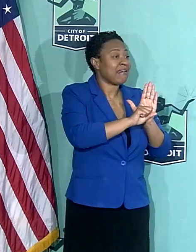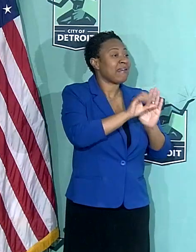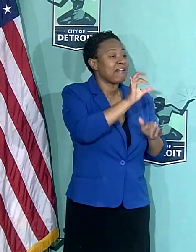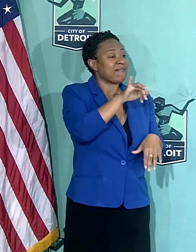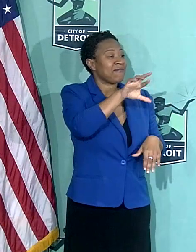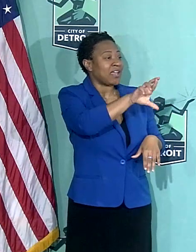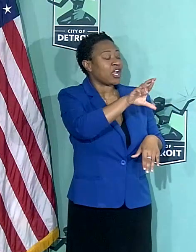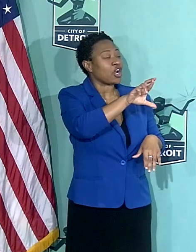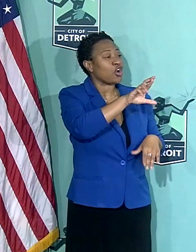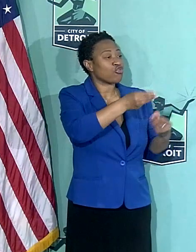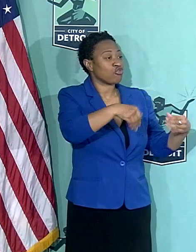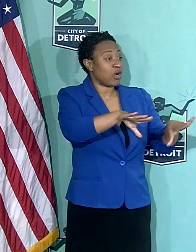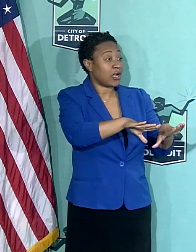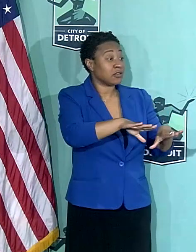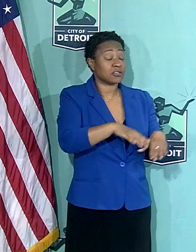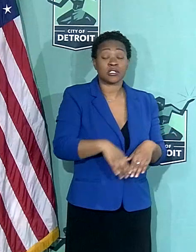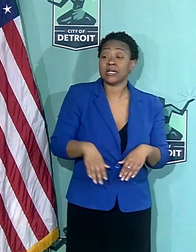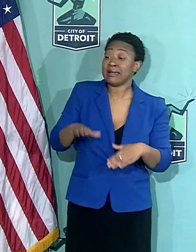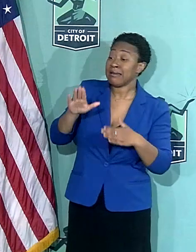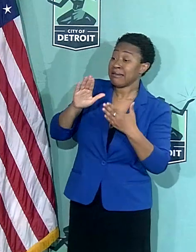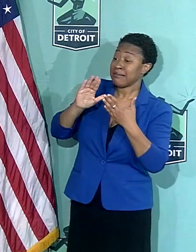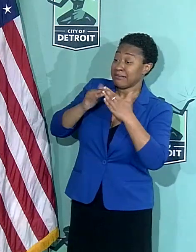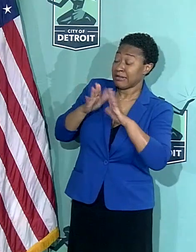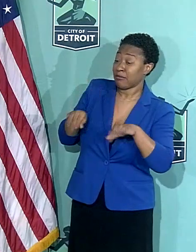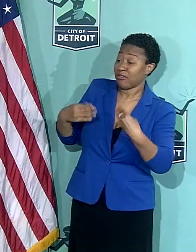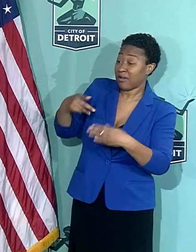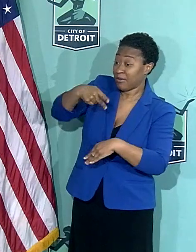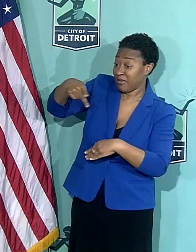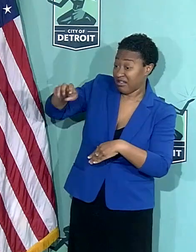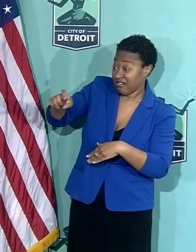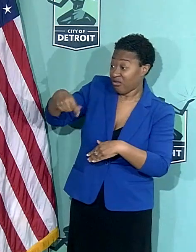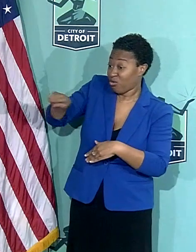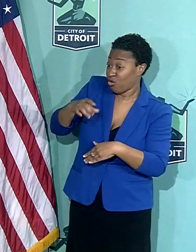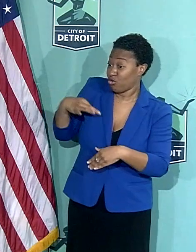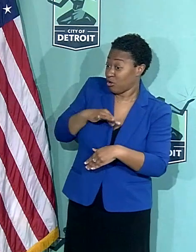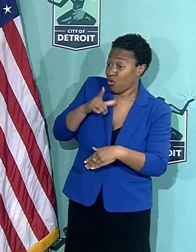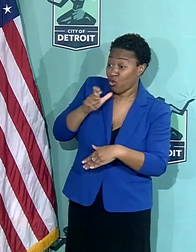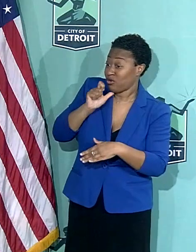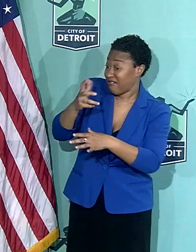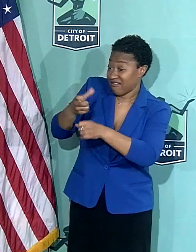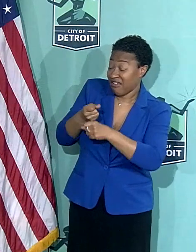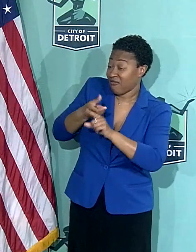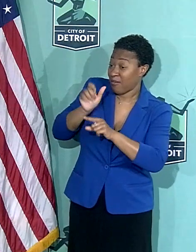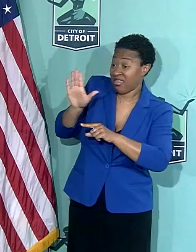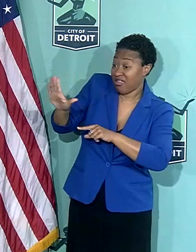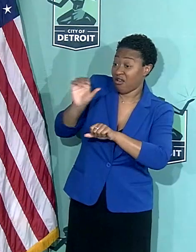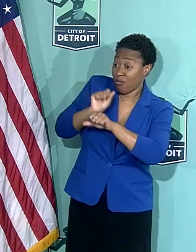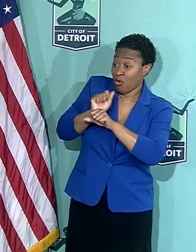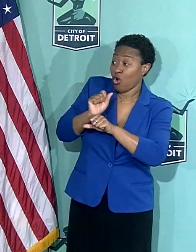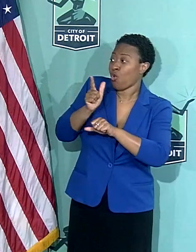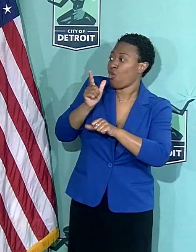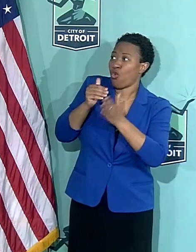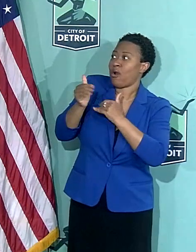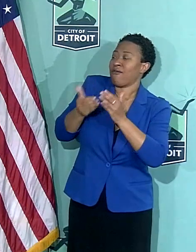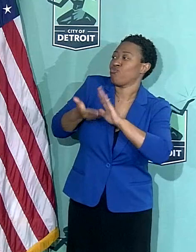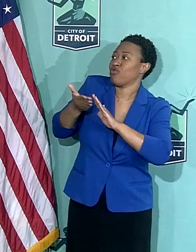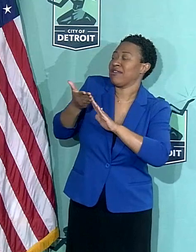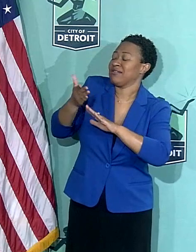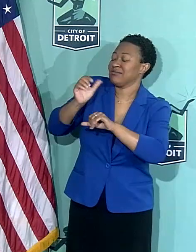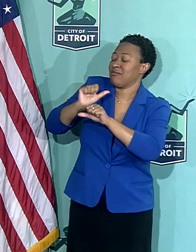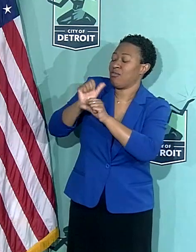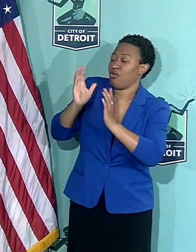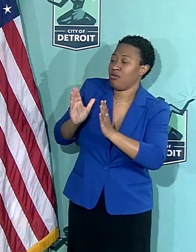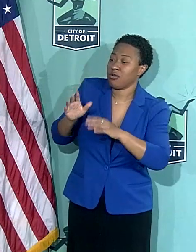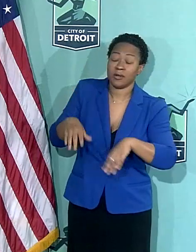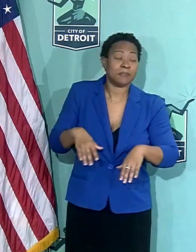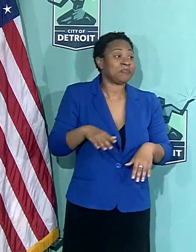is the city providing PPE for those staff members who may not get it through their employer or whoever runs the facility? So that's currently part